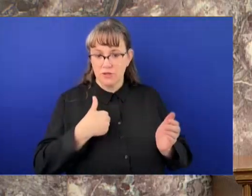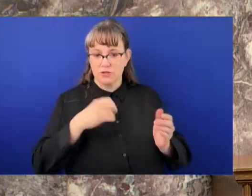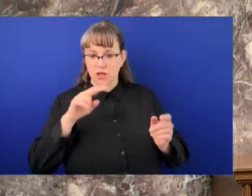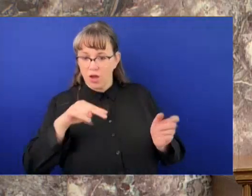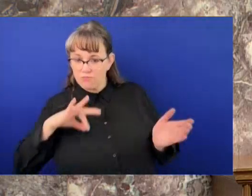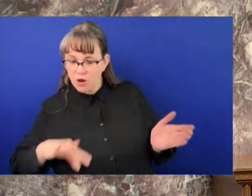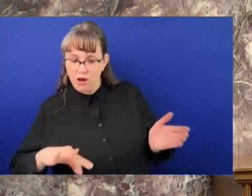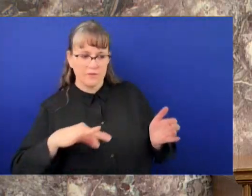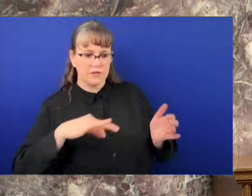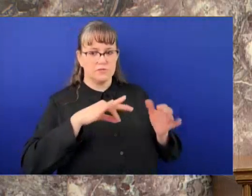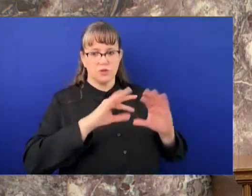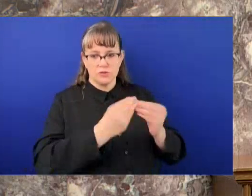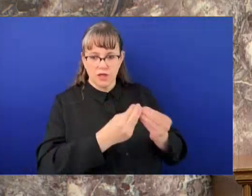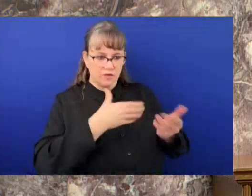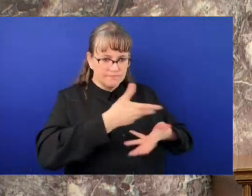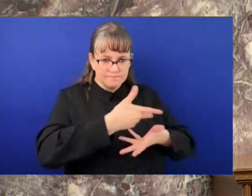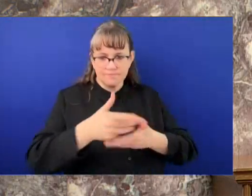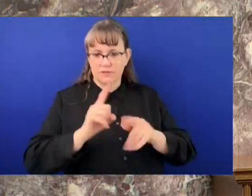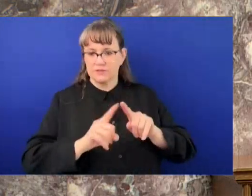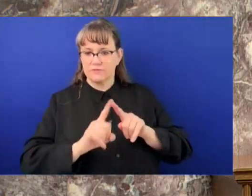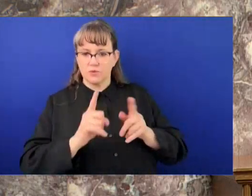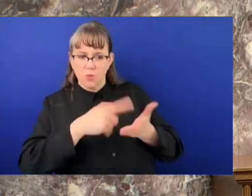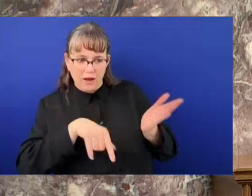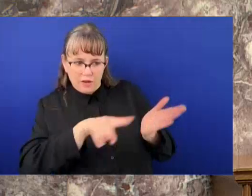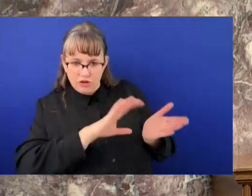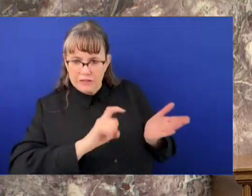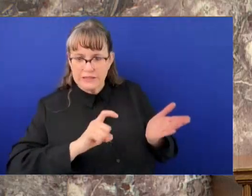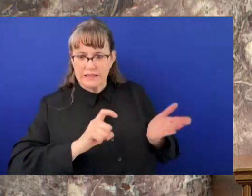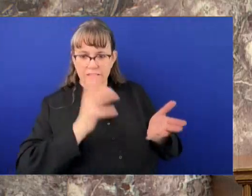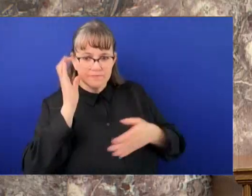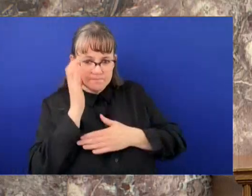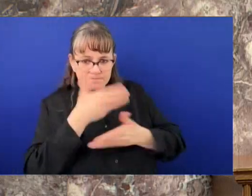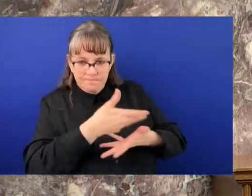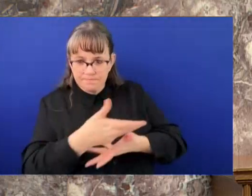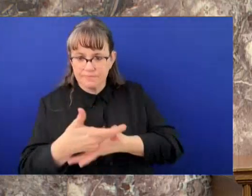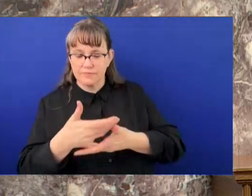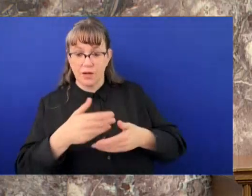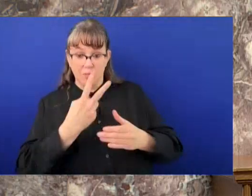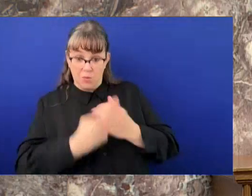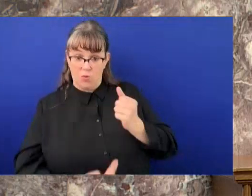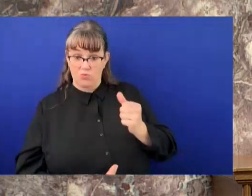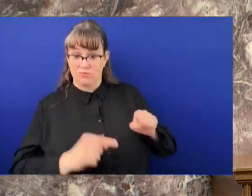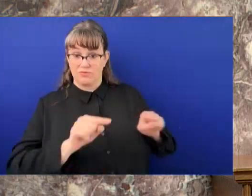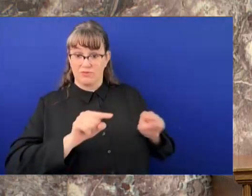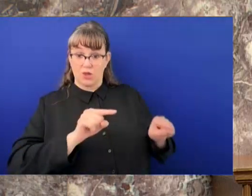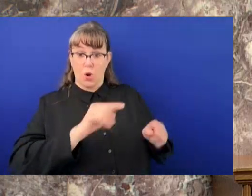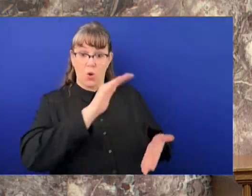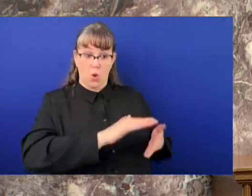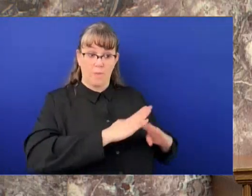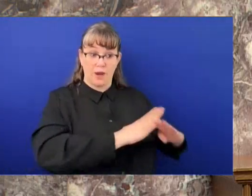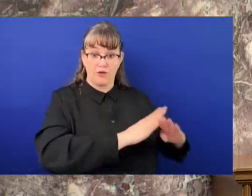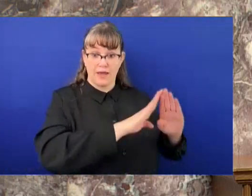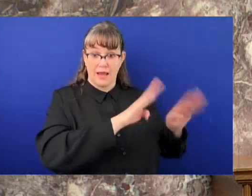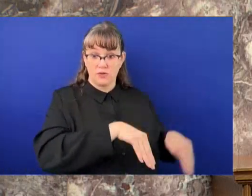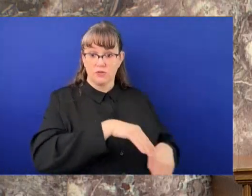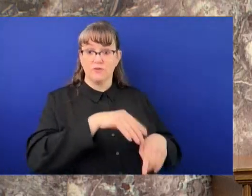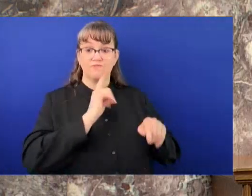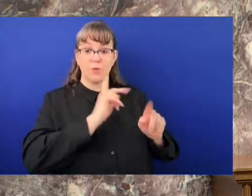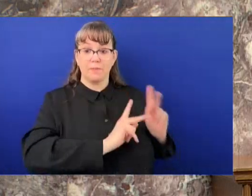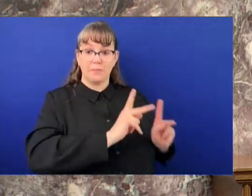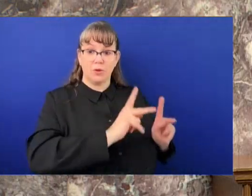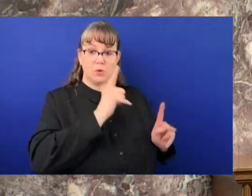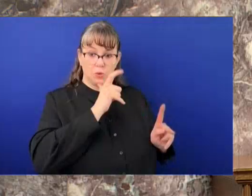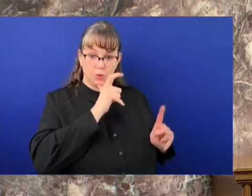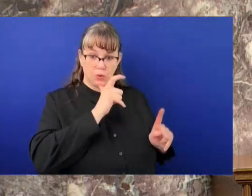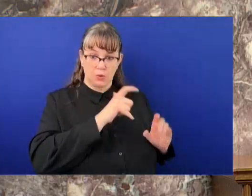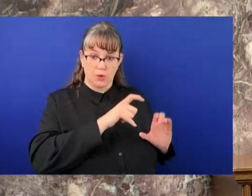needed. We need to make sure that there's low-barrier housing to get people indoors, to get them the stability that they need, to get them the additional supports,